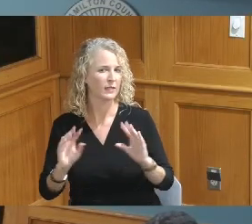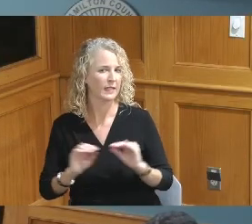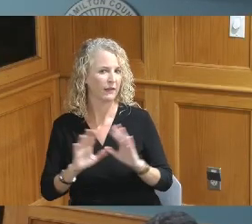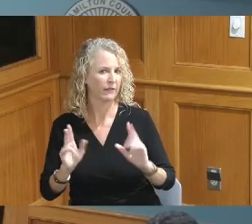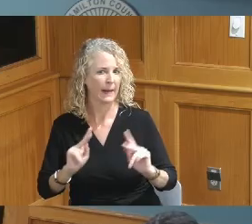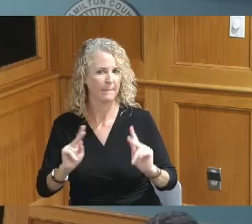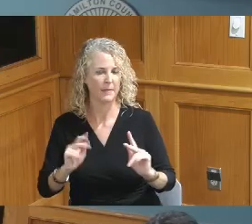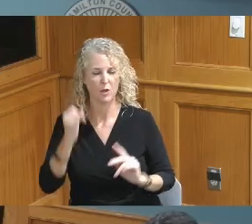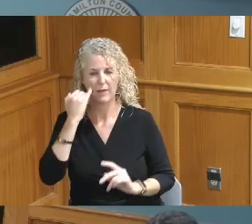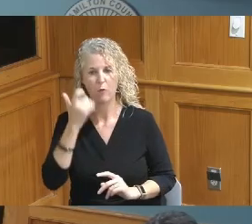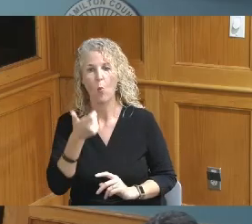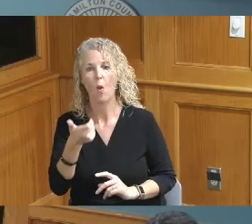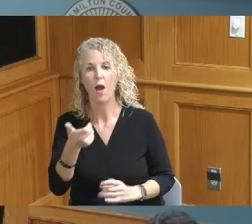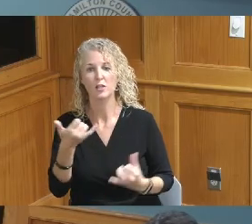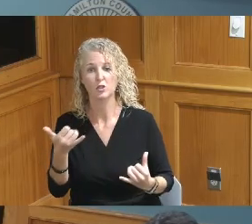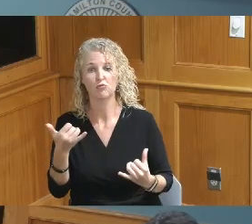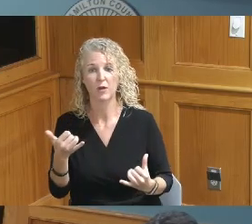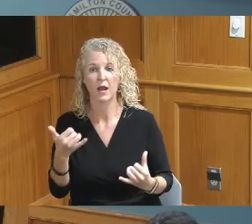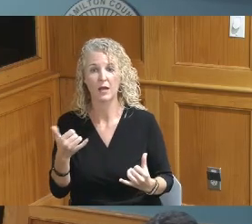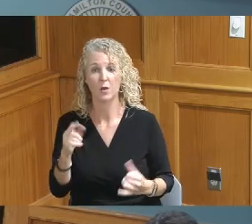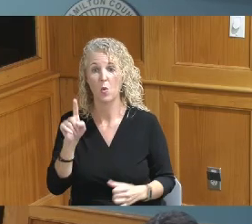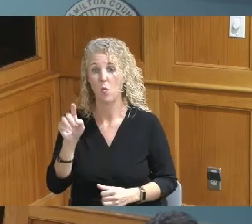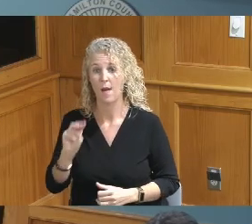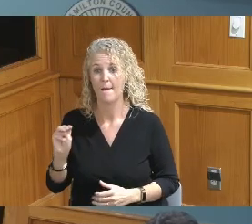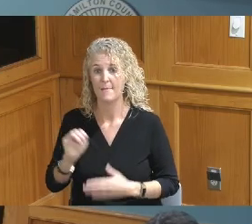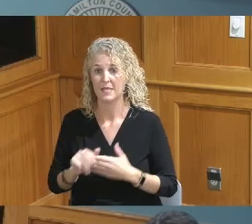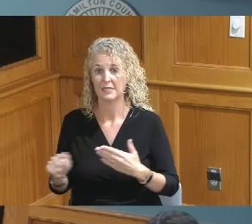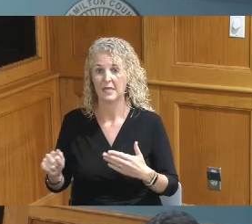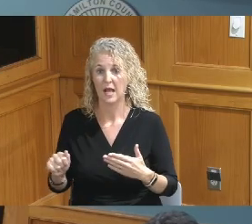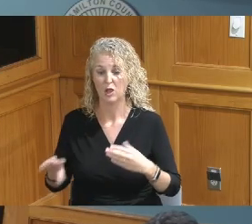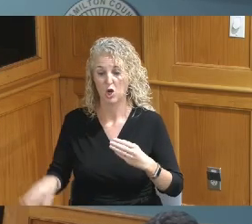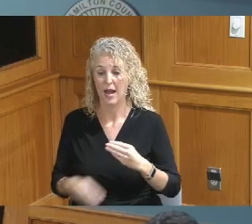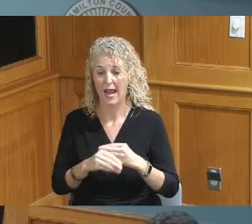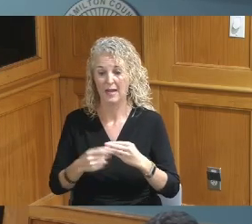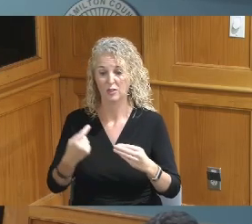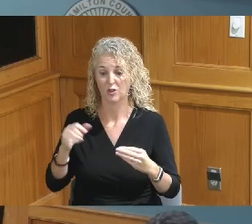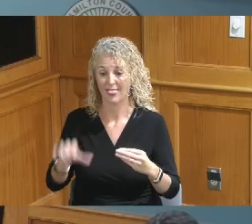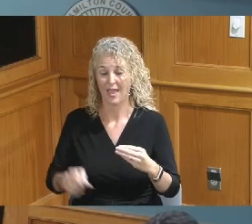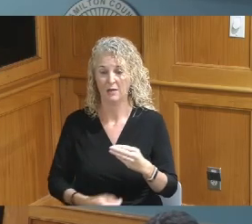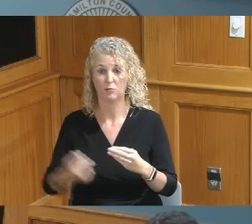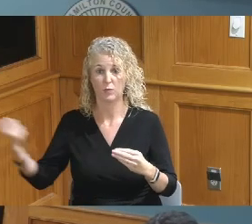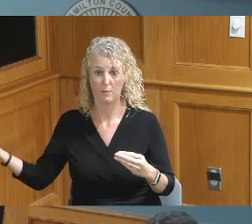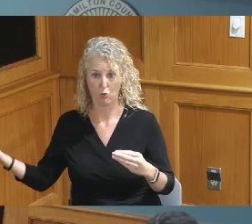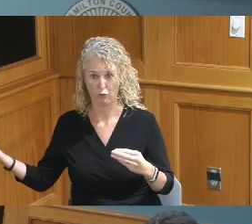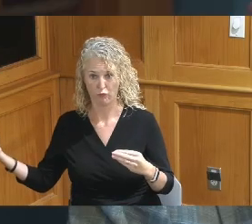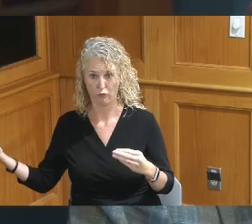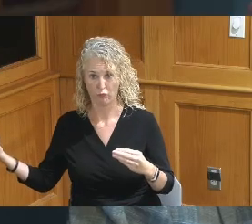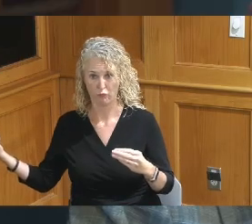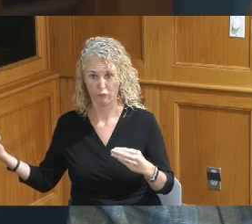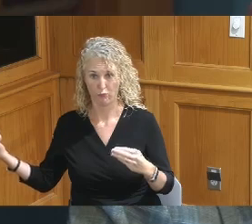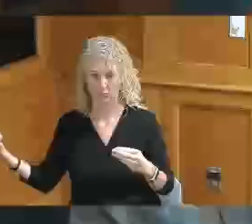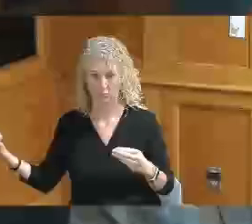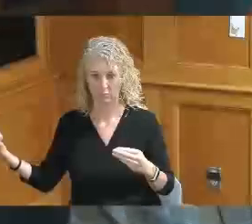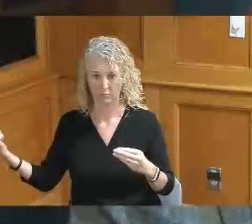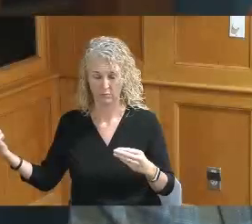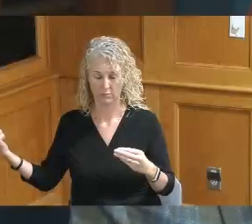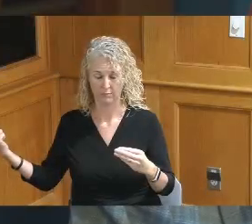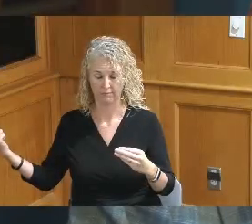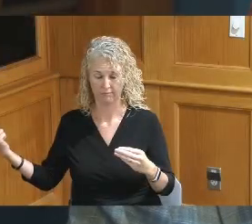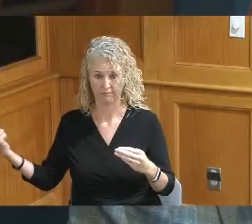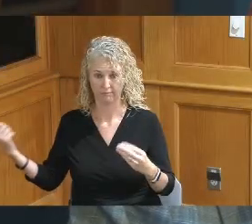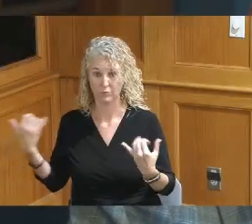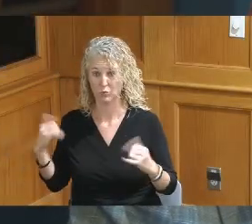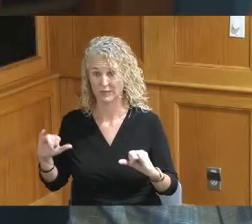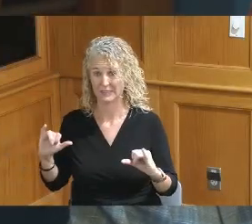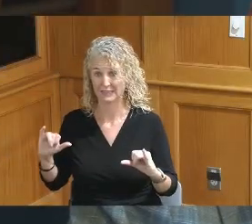people that's watching. Take out the $1 million extra that we put in, okay, that you haven't done anything with.